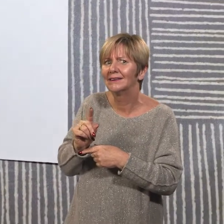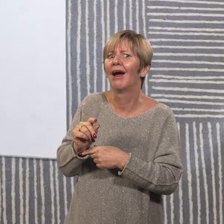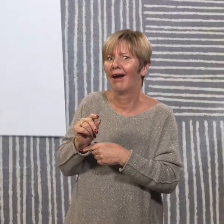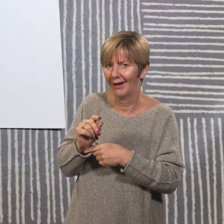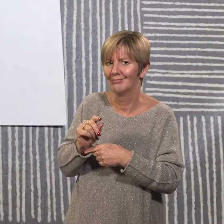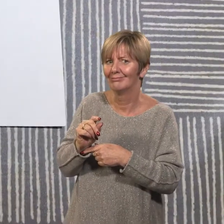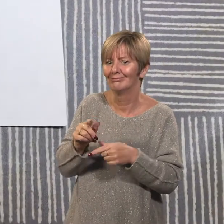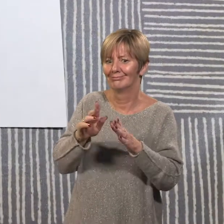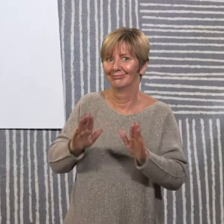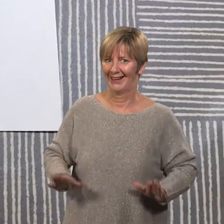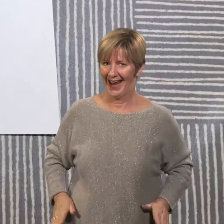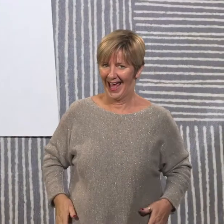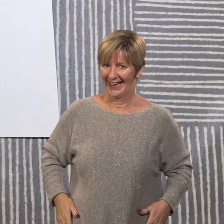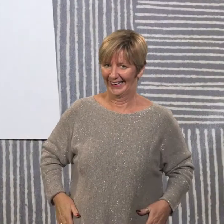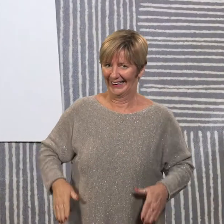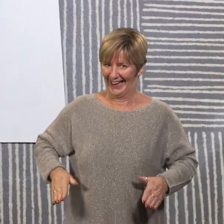on to his legs now.